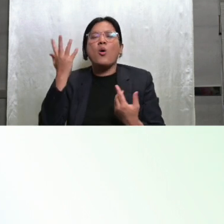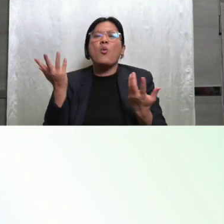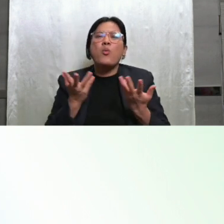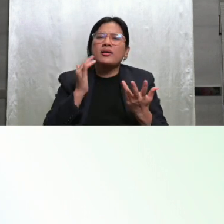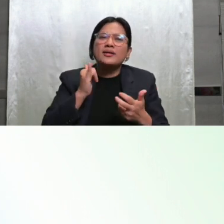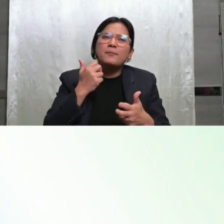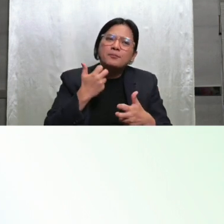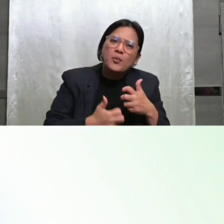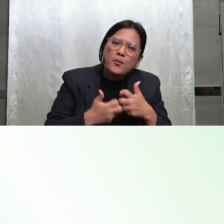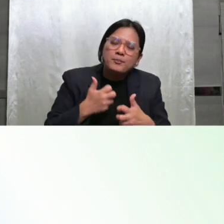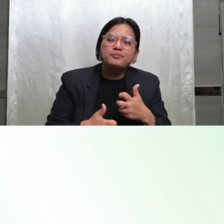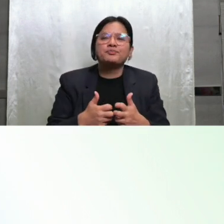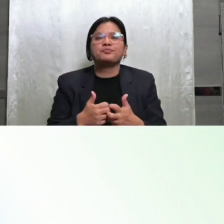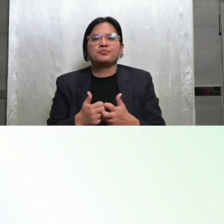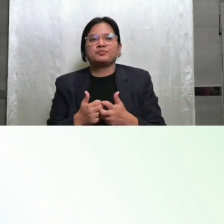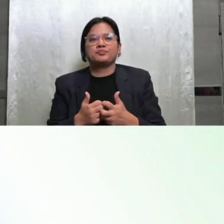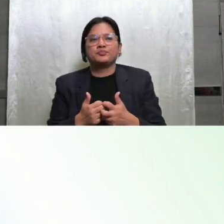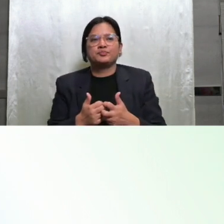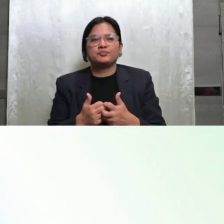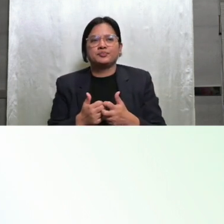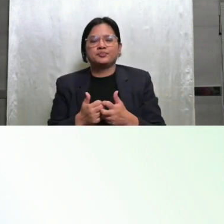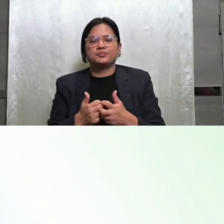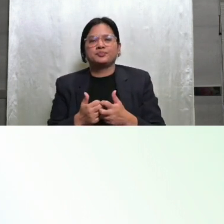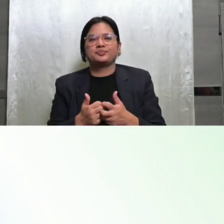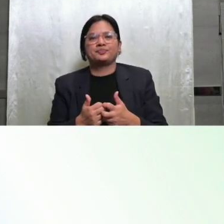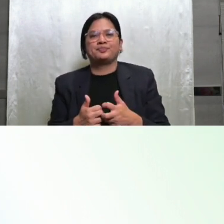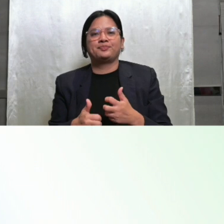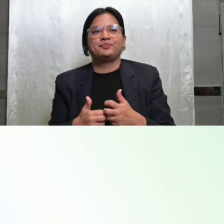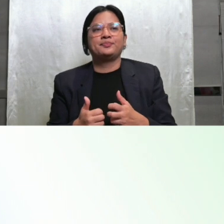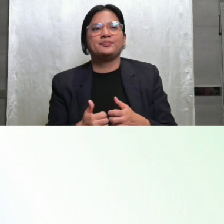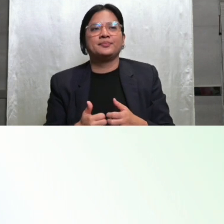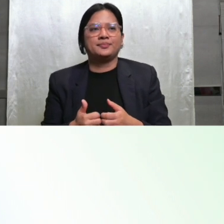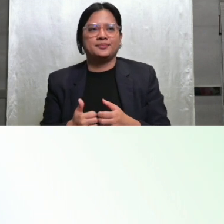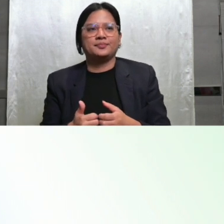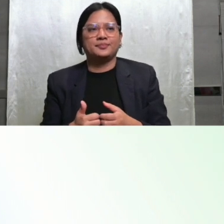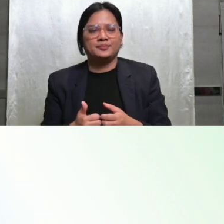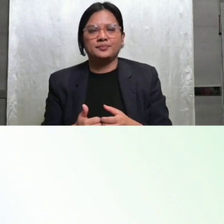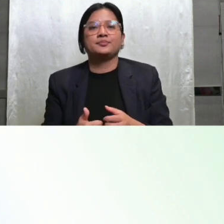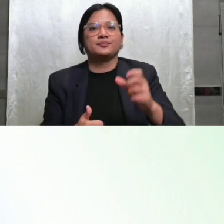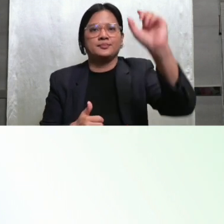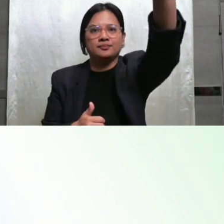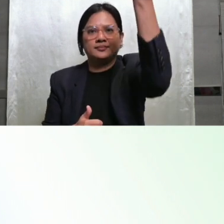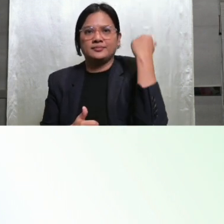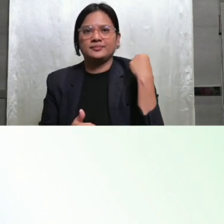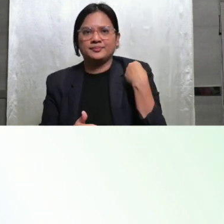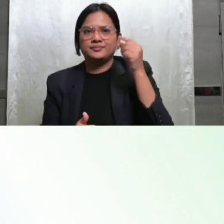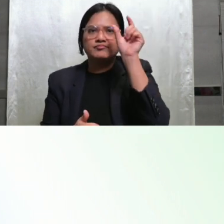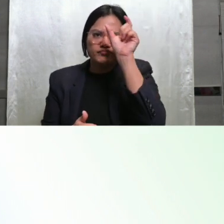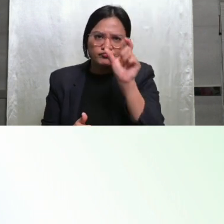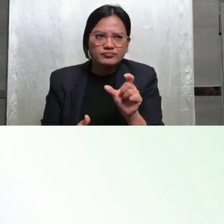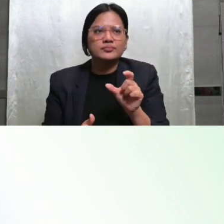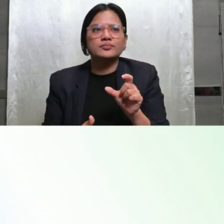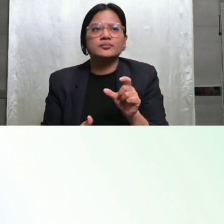what I generated, and that's a DNA of learning mathematics in Pakistan. And we use this data actually